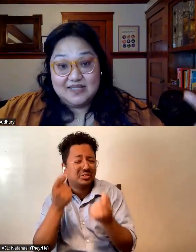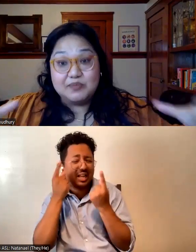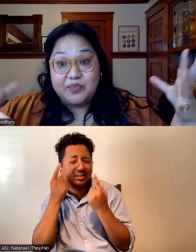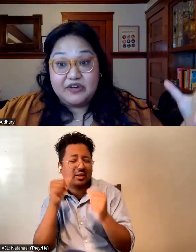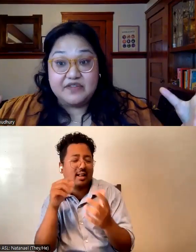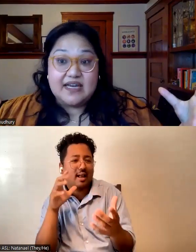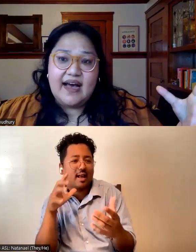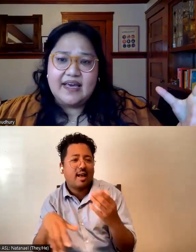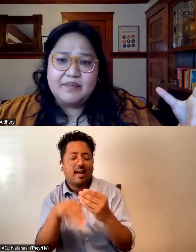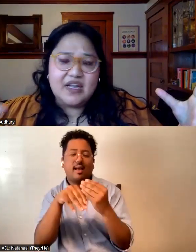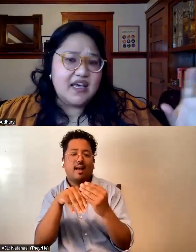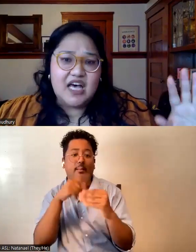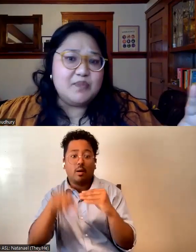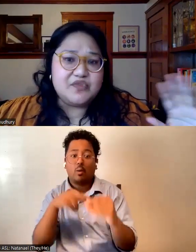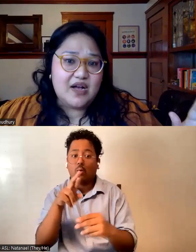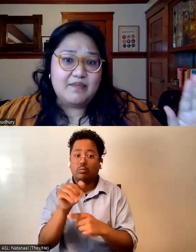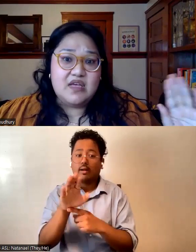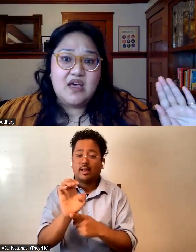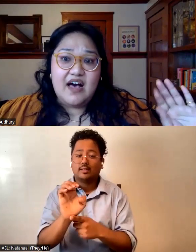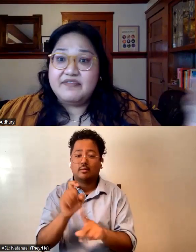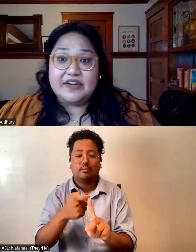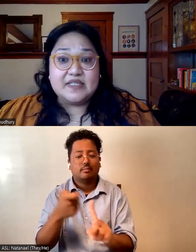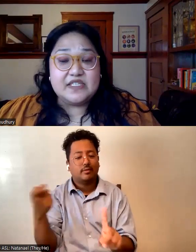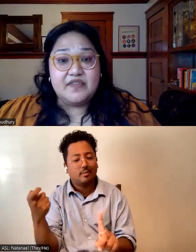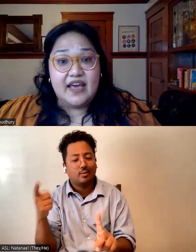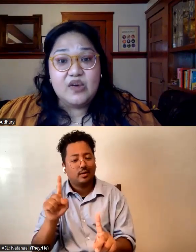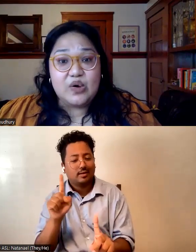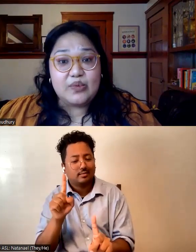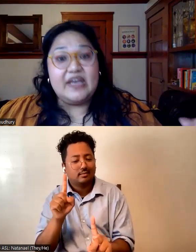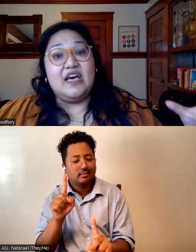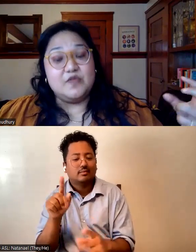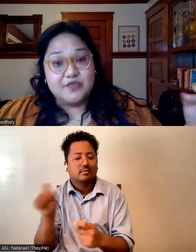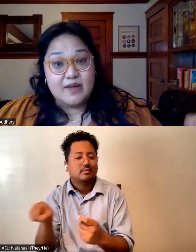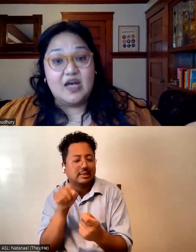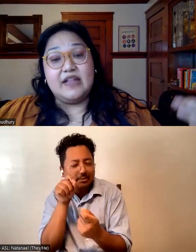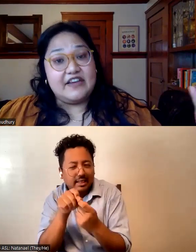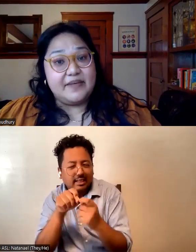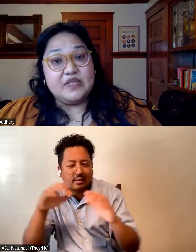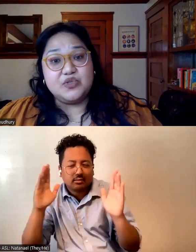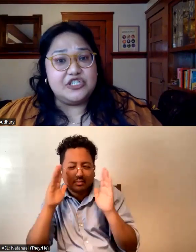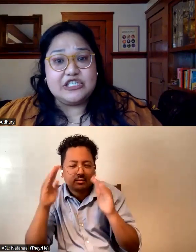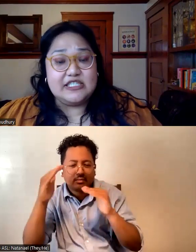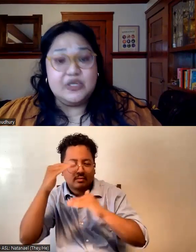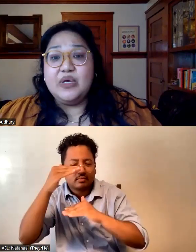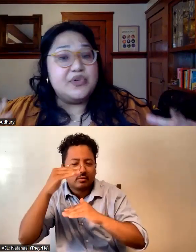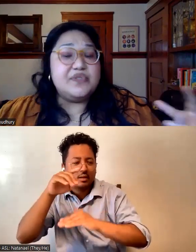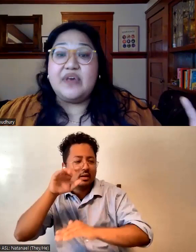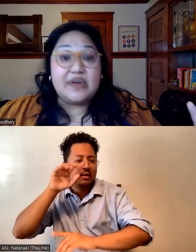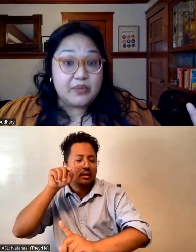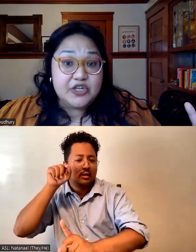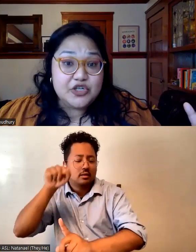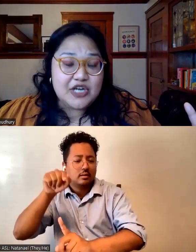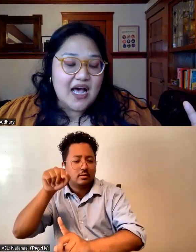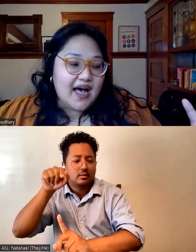in this period of time, but it comes from a very specific angle, right? It comes from a Black feminist tradition, which is